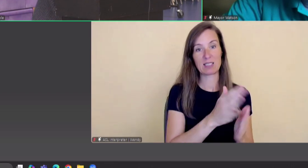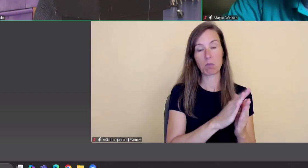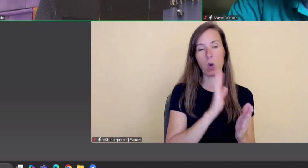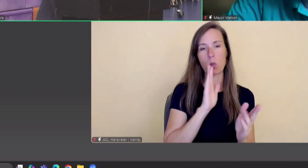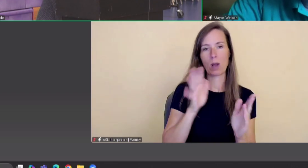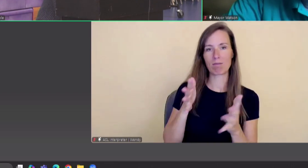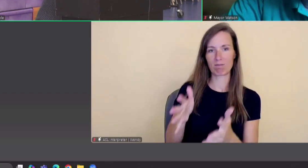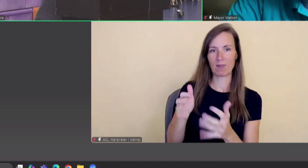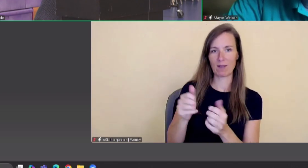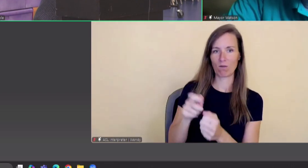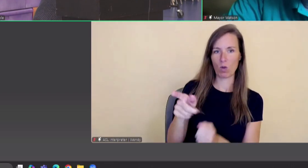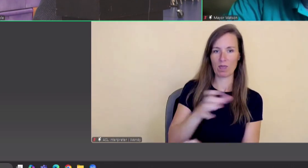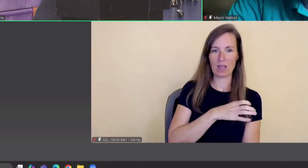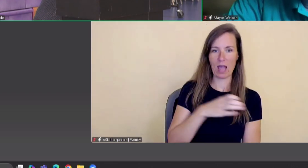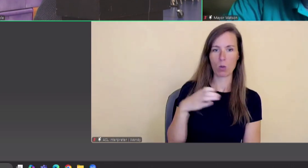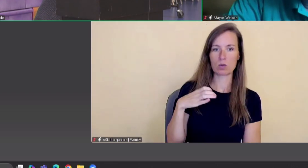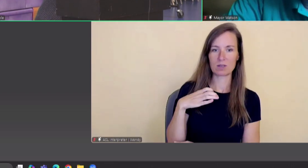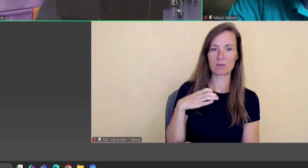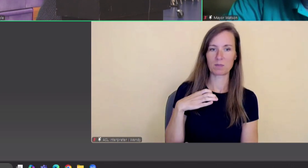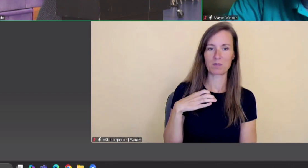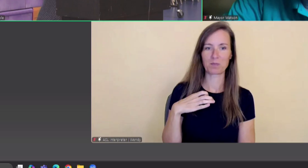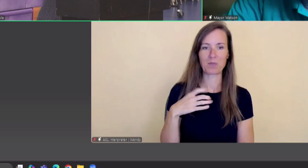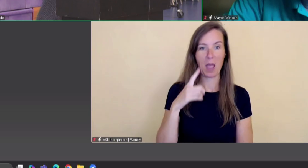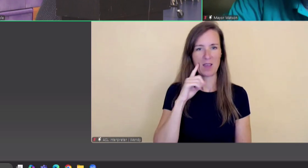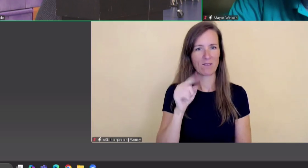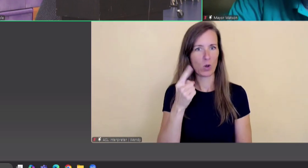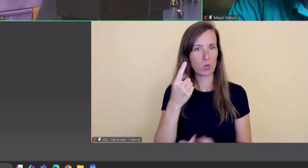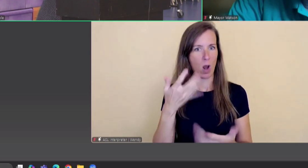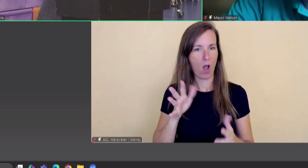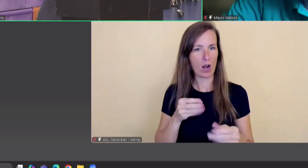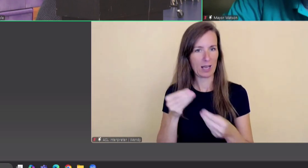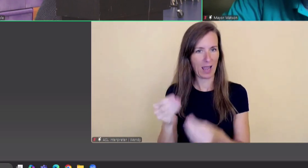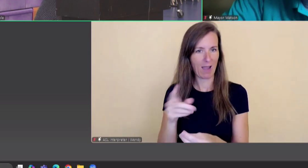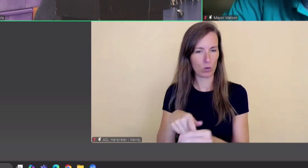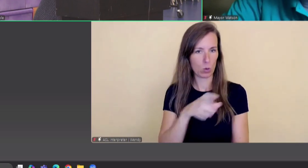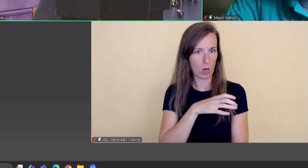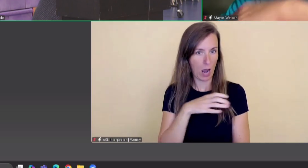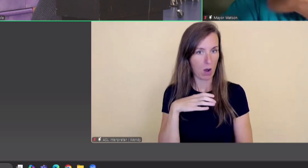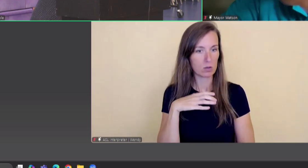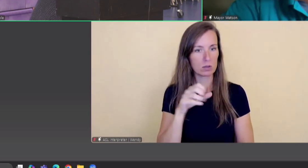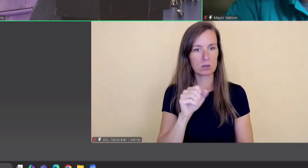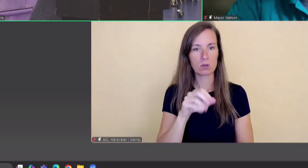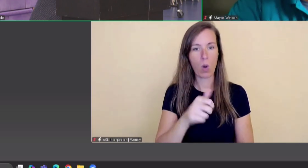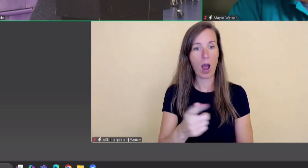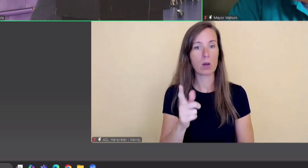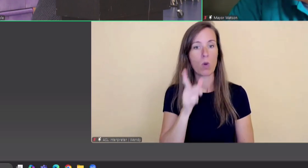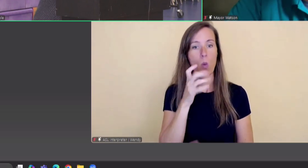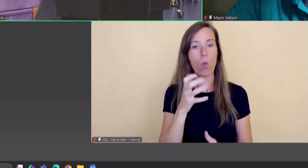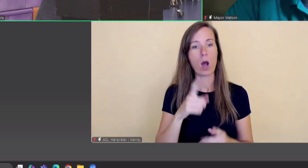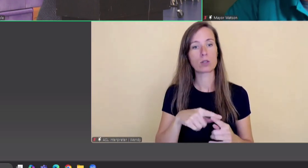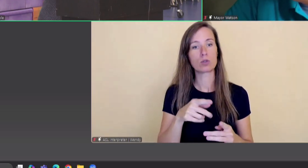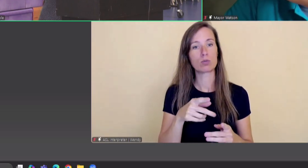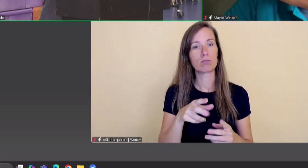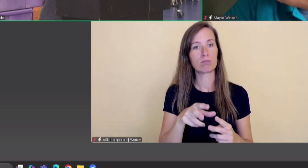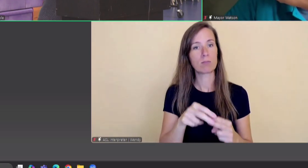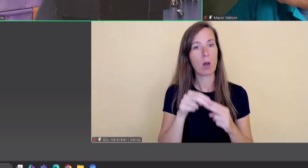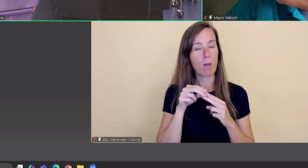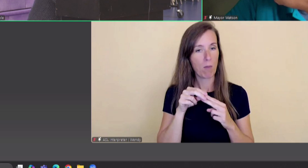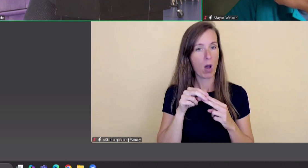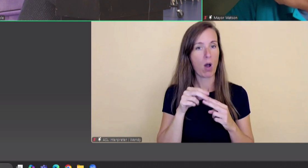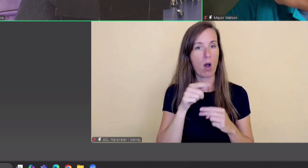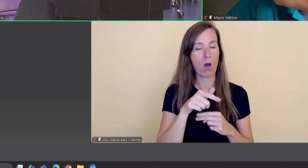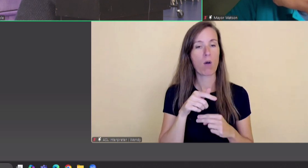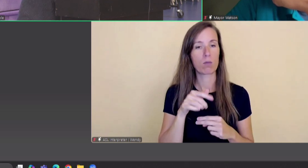council. And anybody who wants to borrow a book, like a lending library, just let us know. Thank